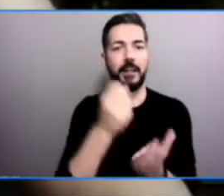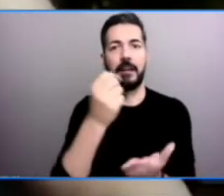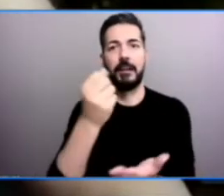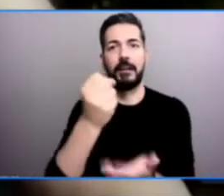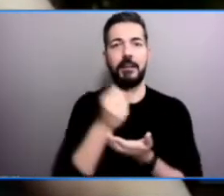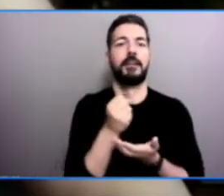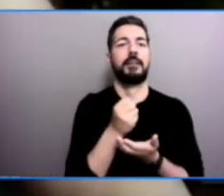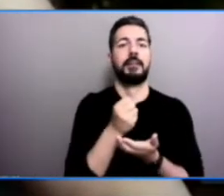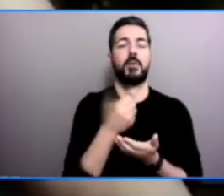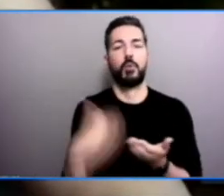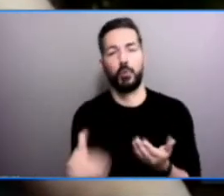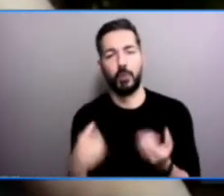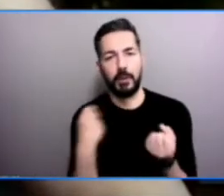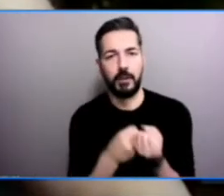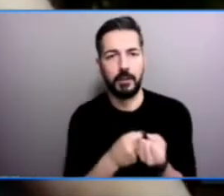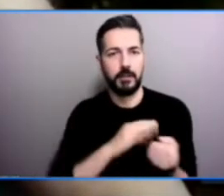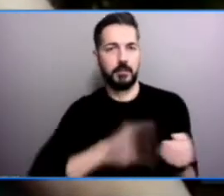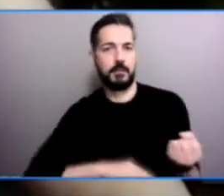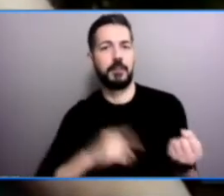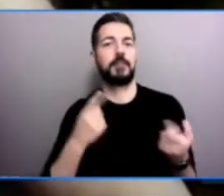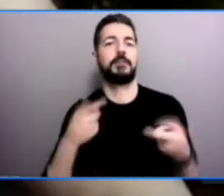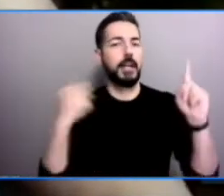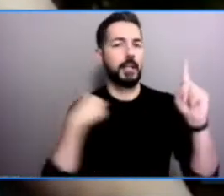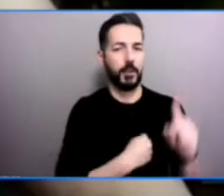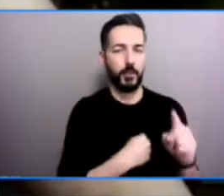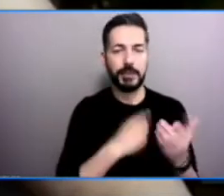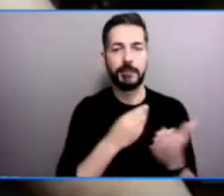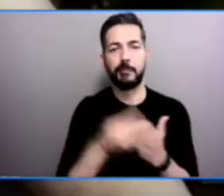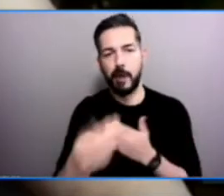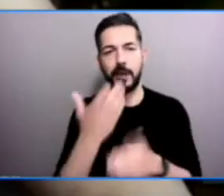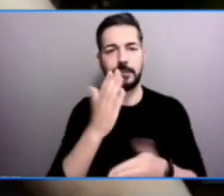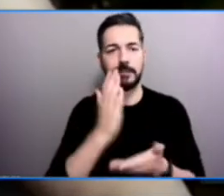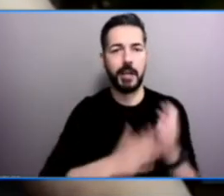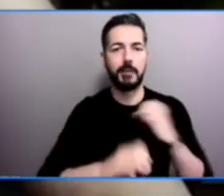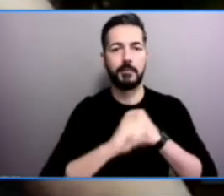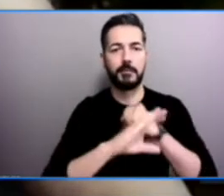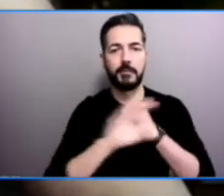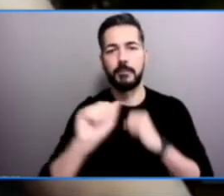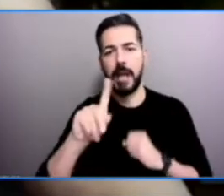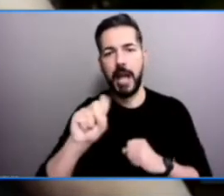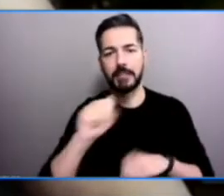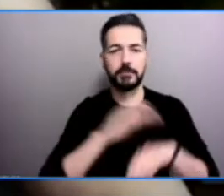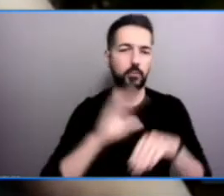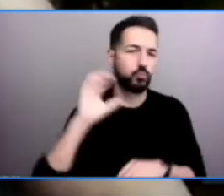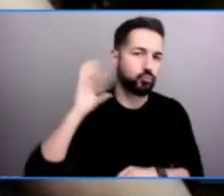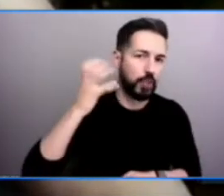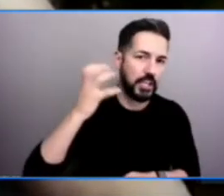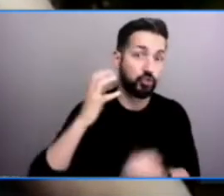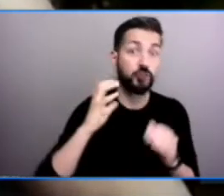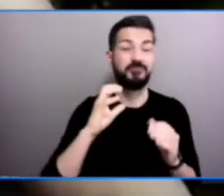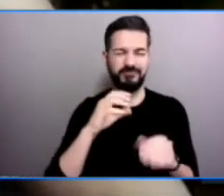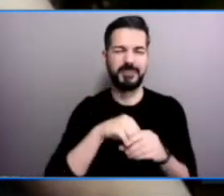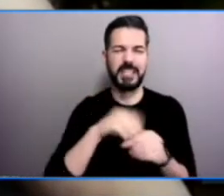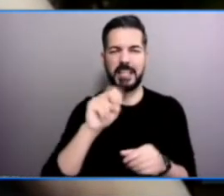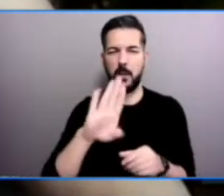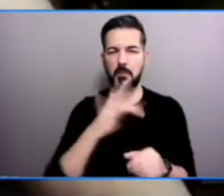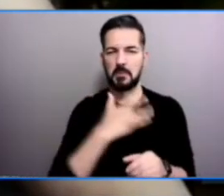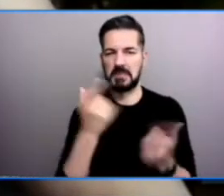coalition building and some help we were receiving from other states. Frankly, Colorado was actually the first state to get rid